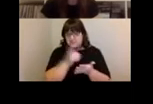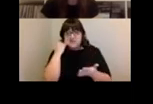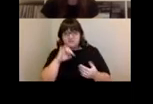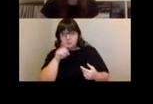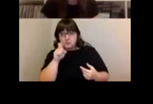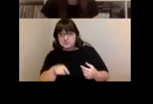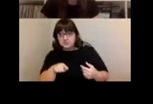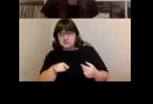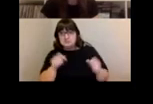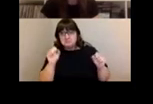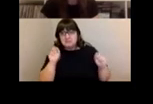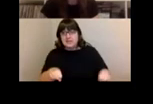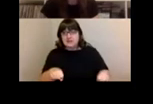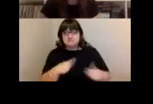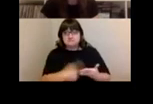question.